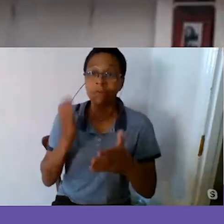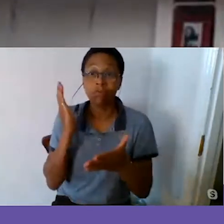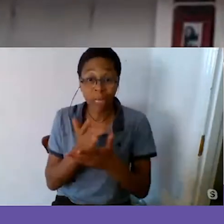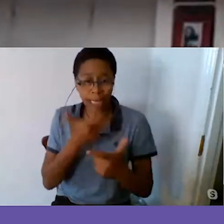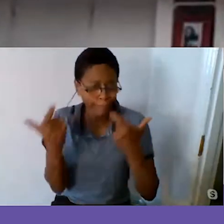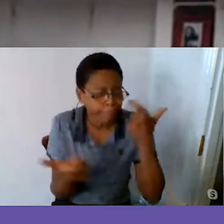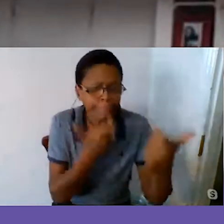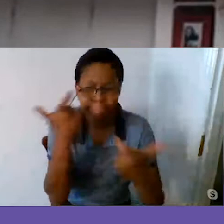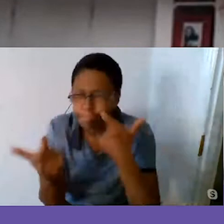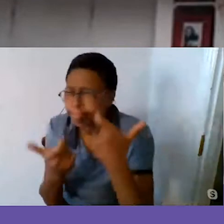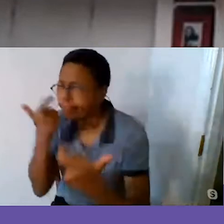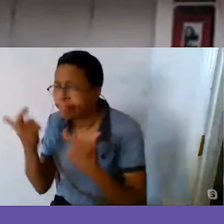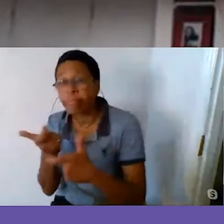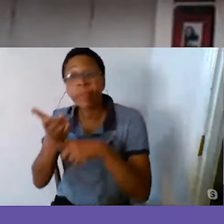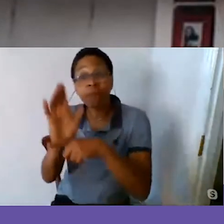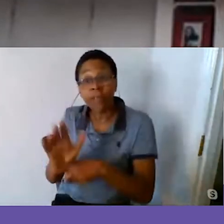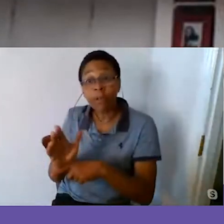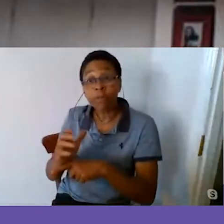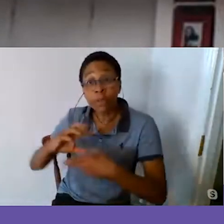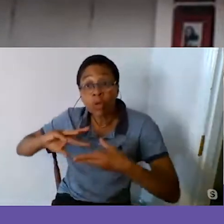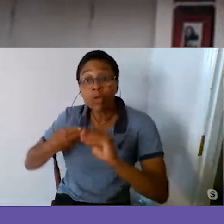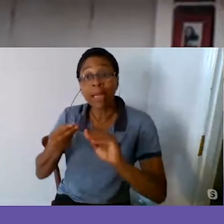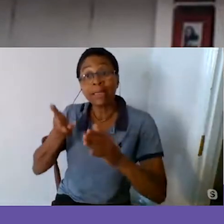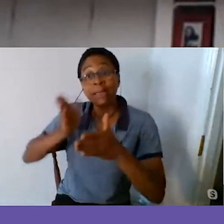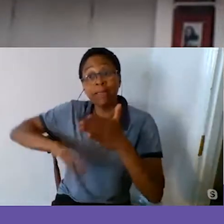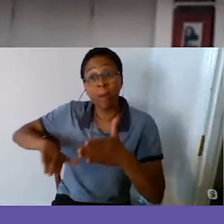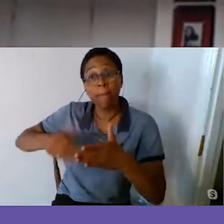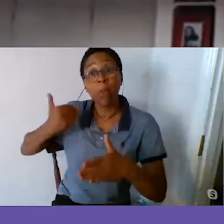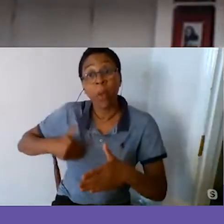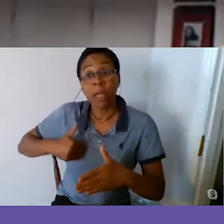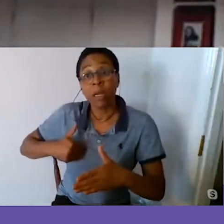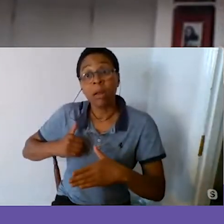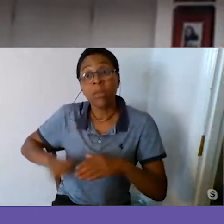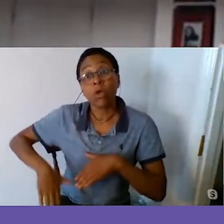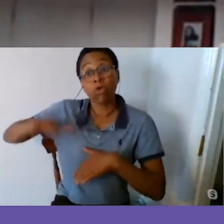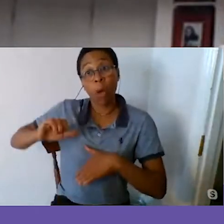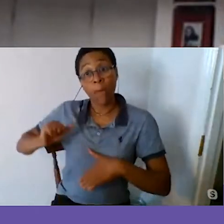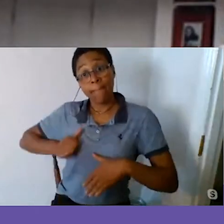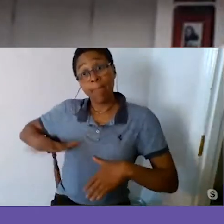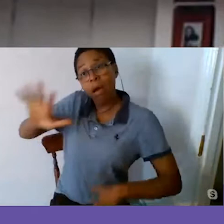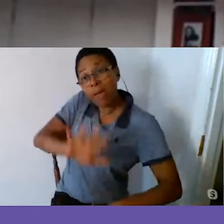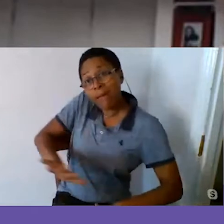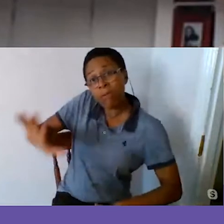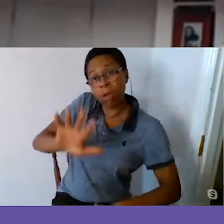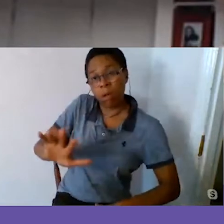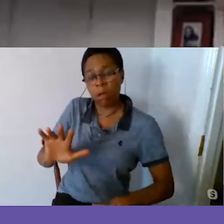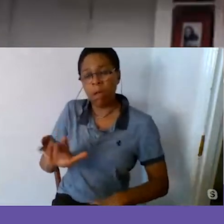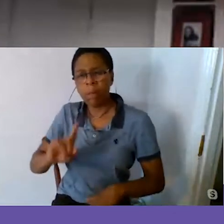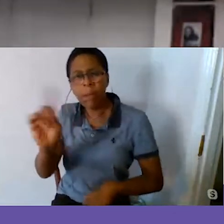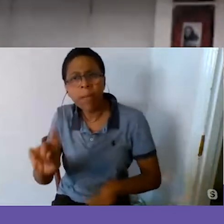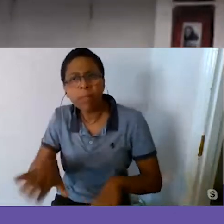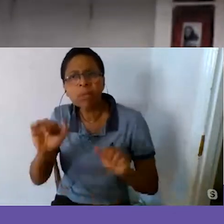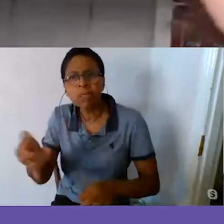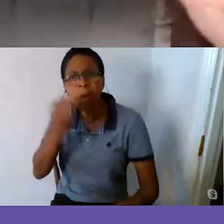seeking out films made by women in the region, and then sharing them, and then everyone started asking, where